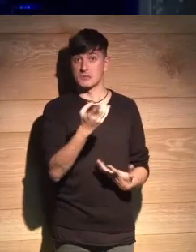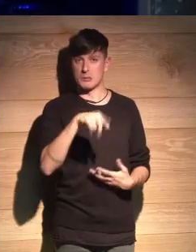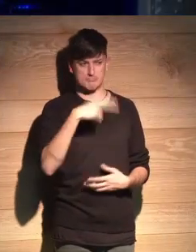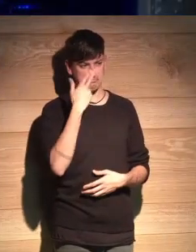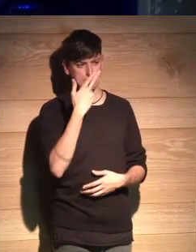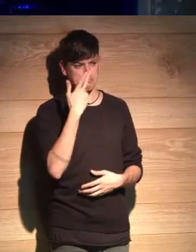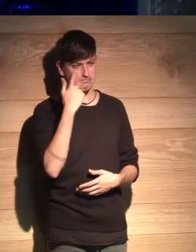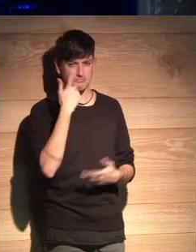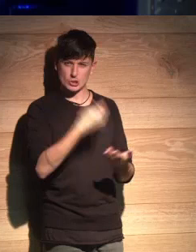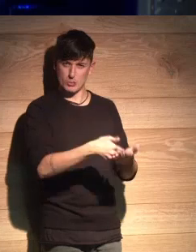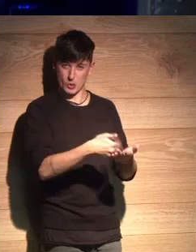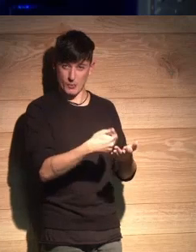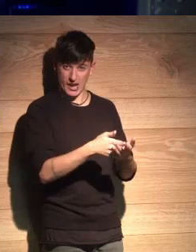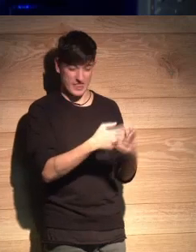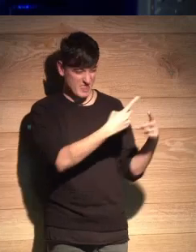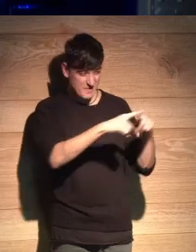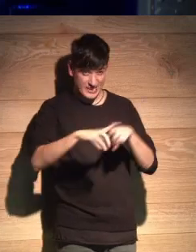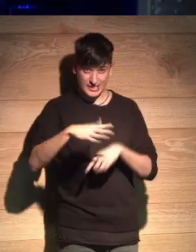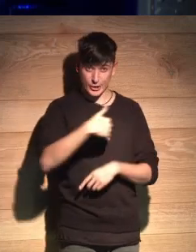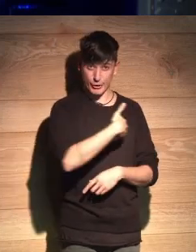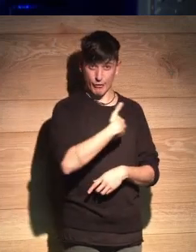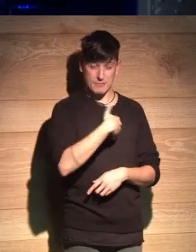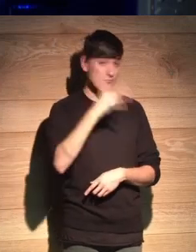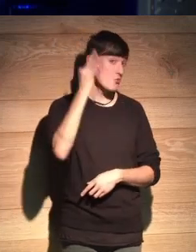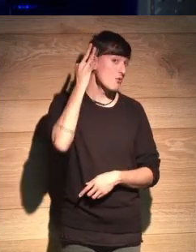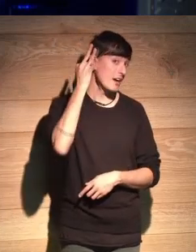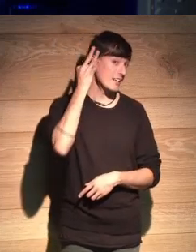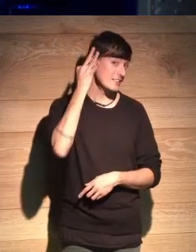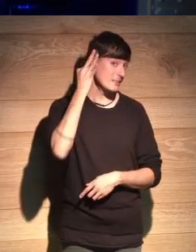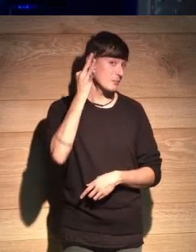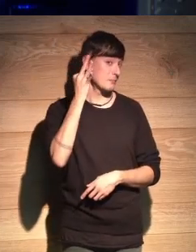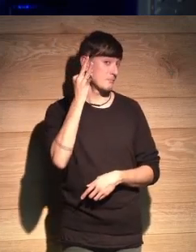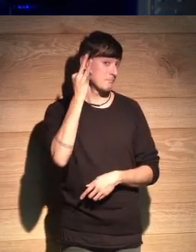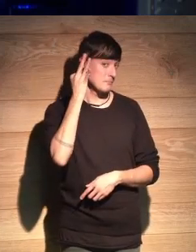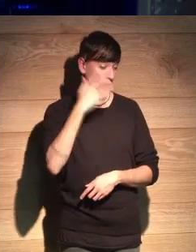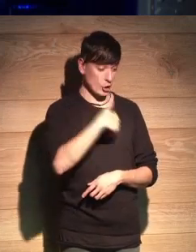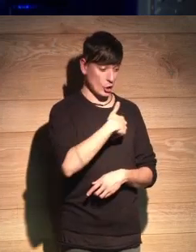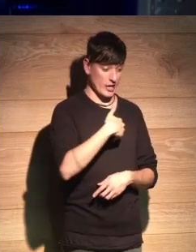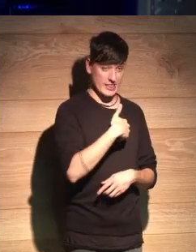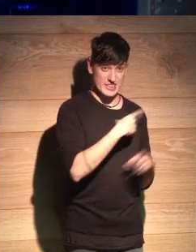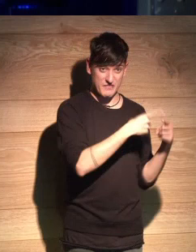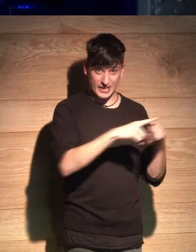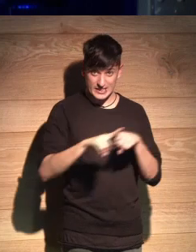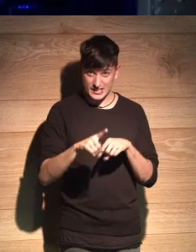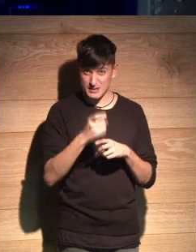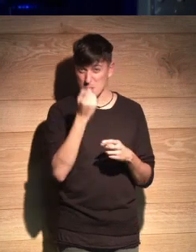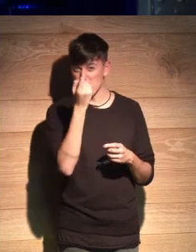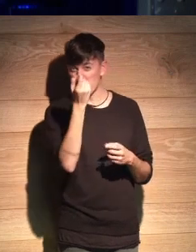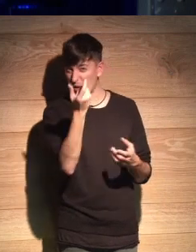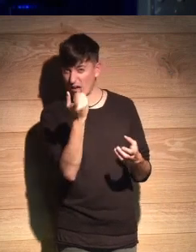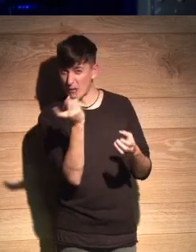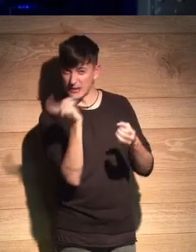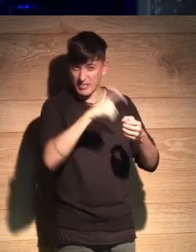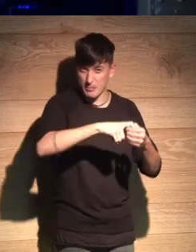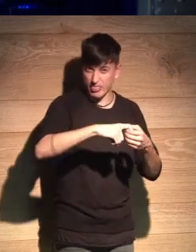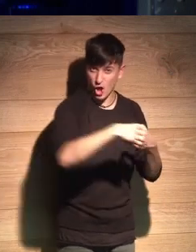verify how the different roles that have been occupied by women, and more specifically the scarce